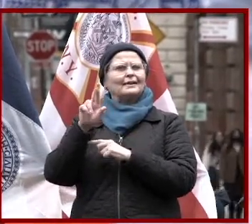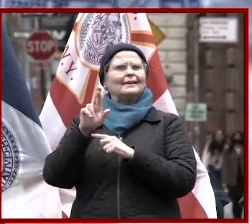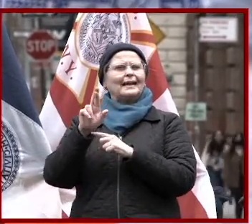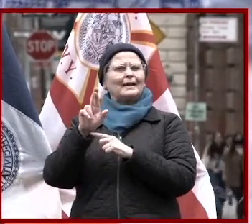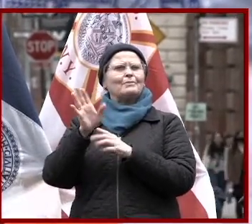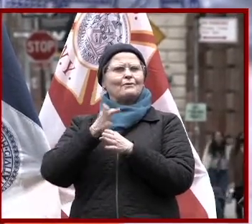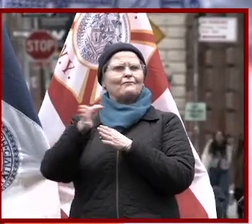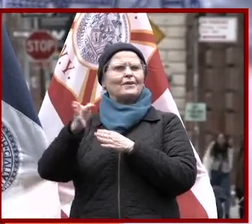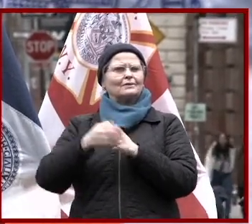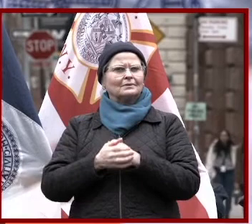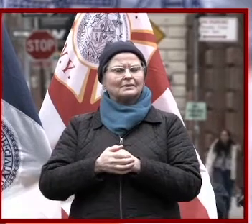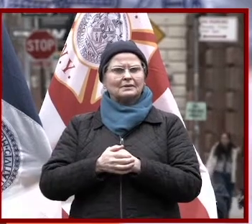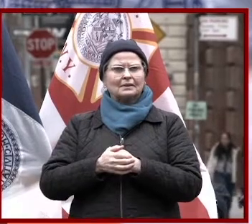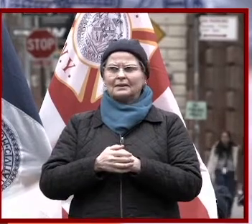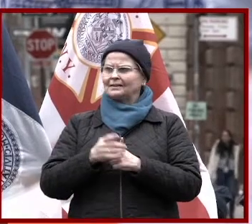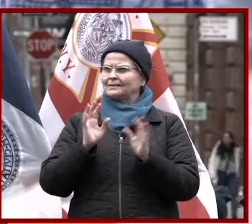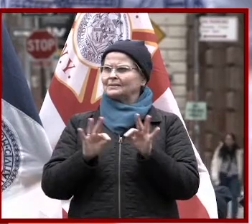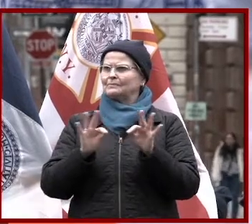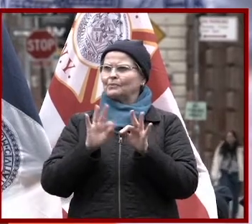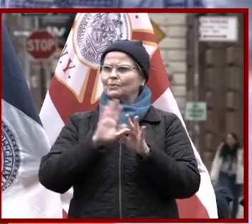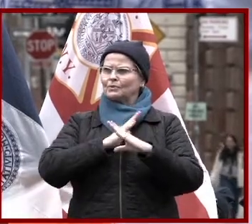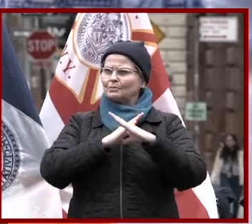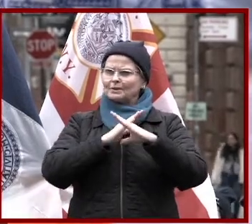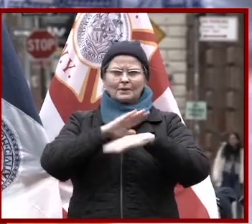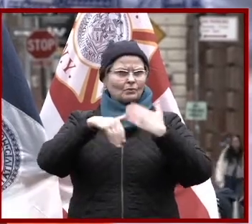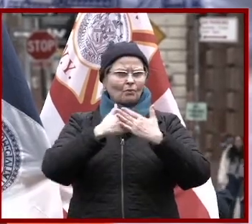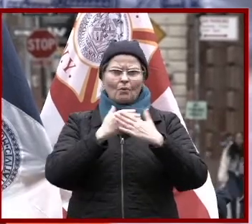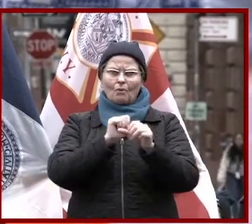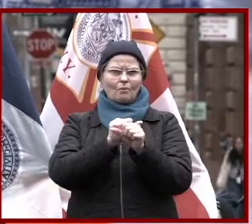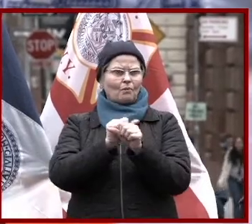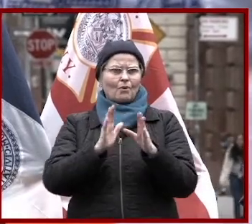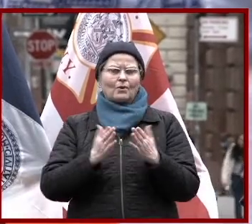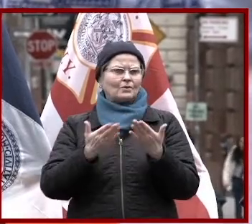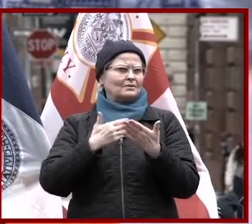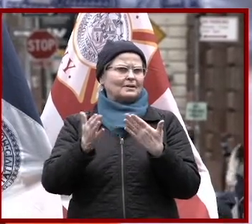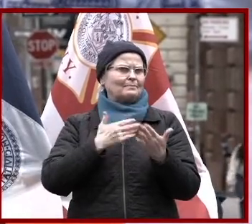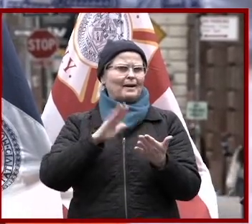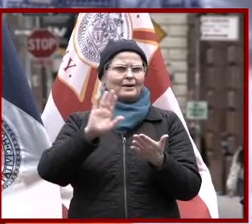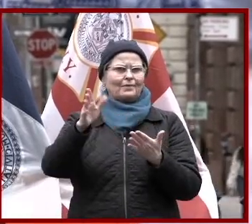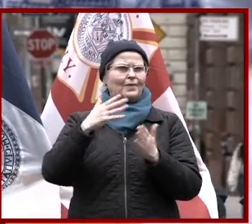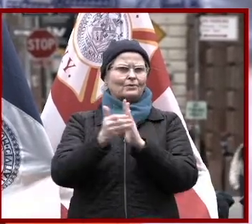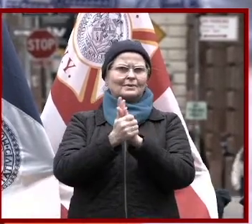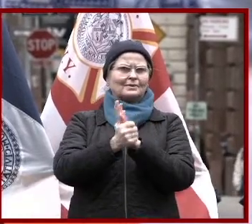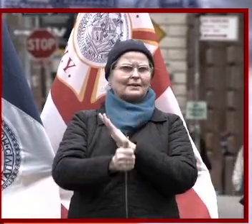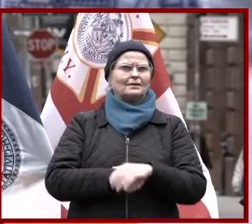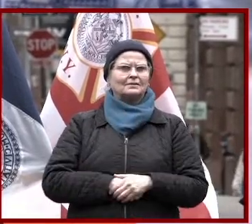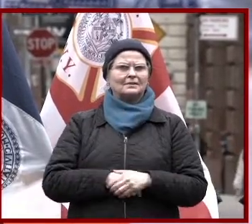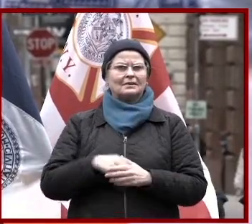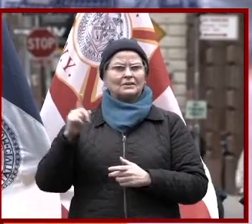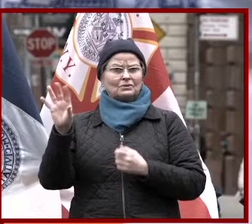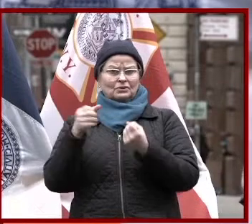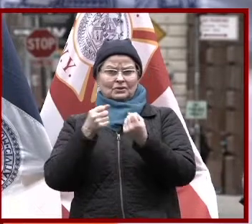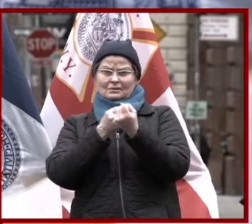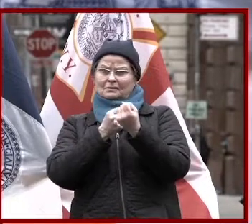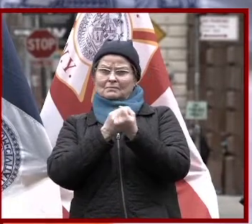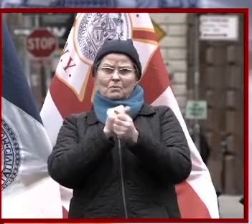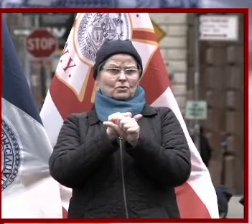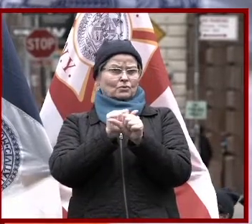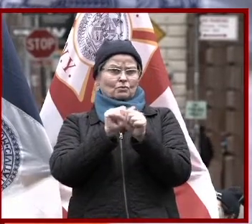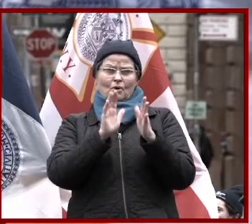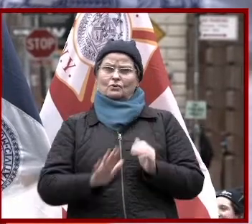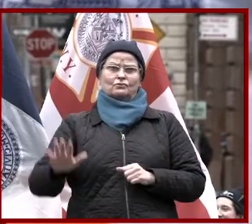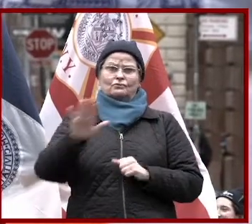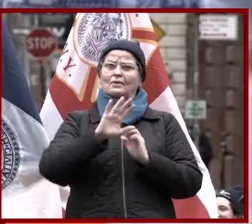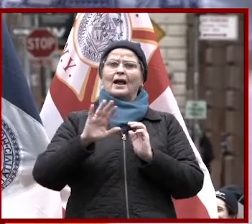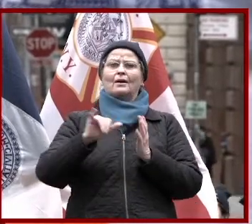workers, regardless of their trade. She continues to champion the improvement of working conditions statewide.